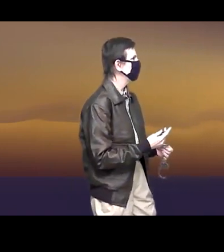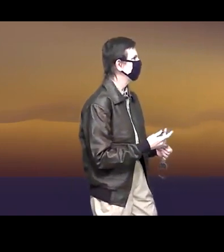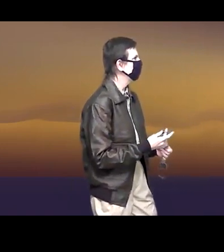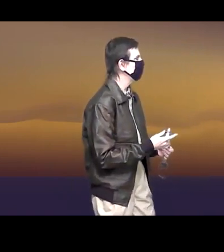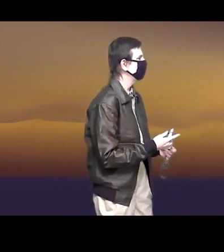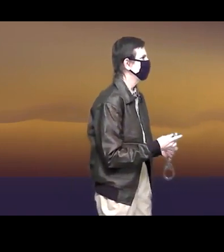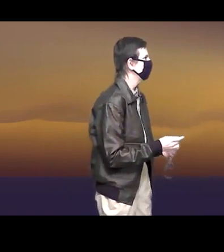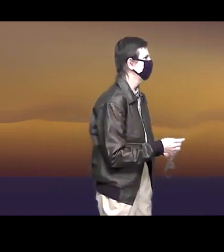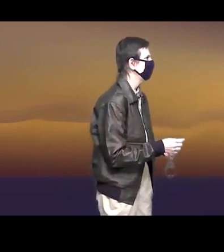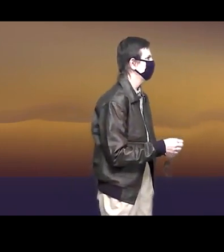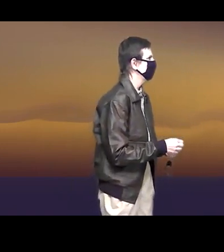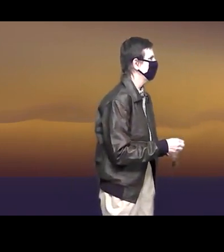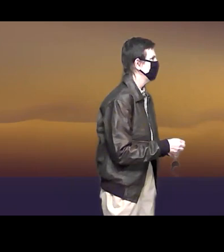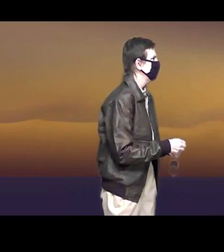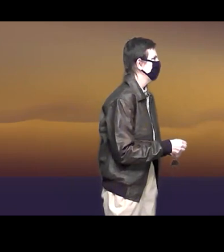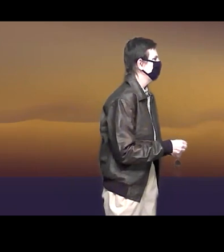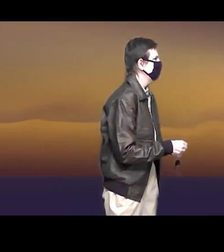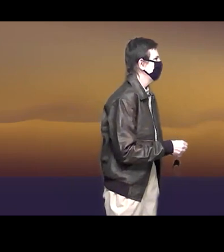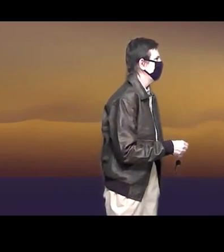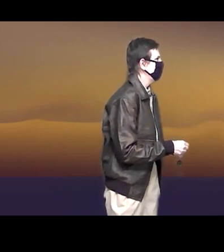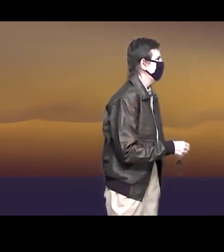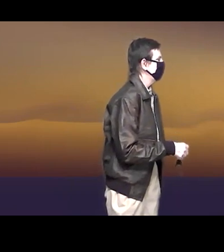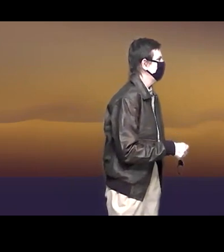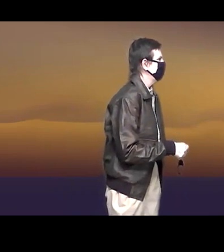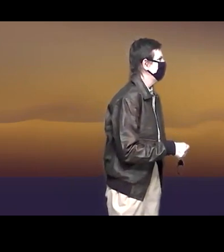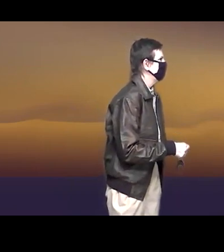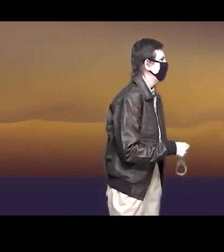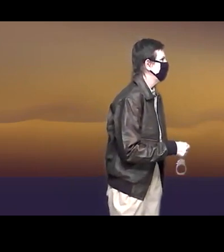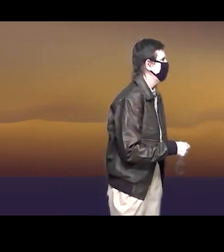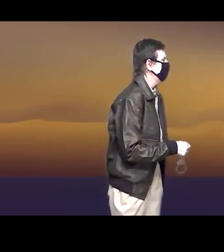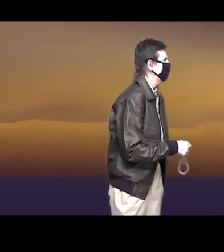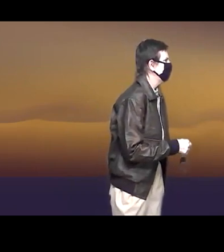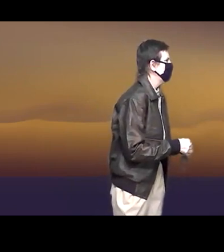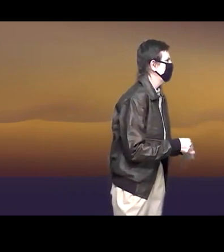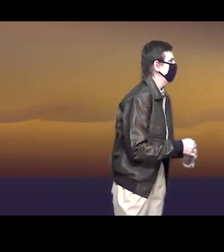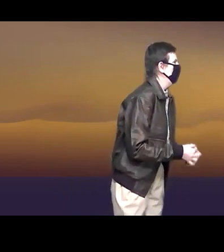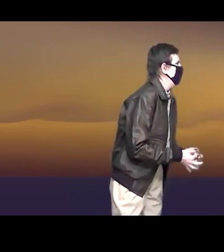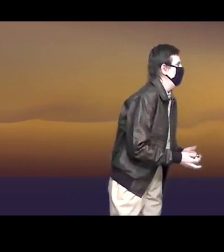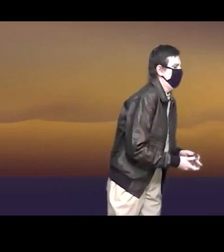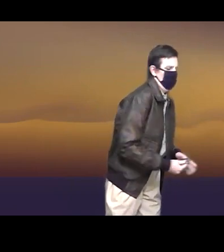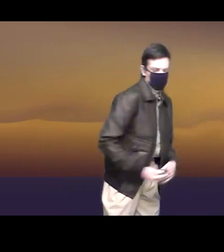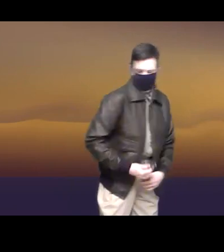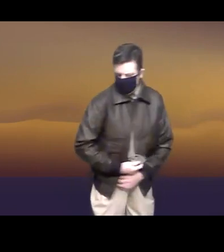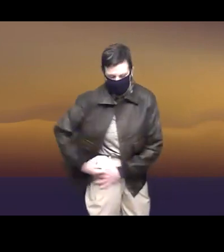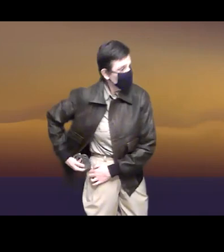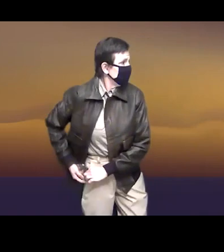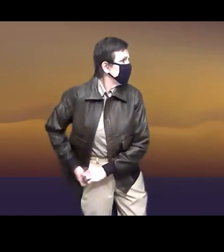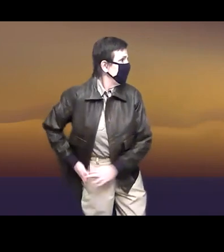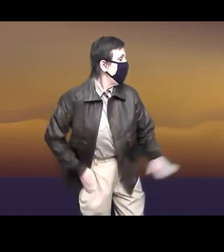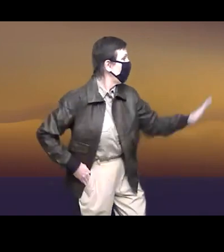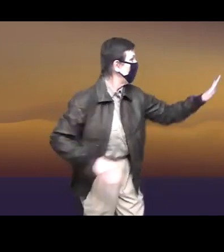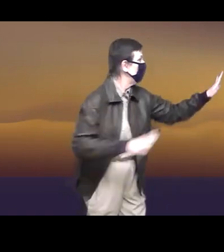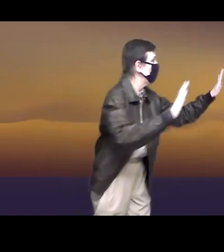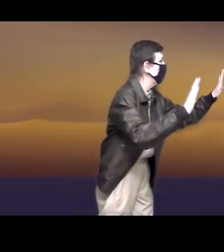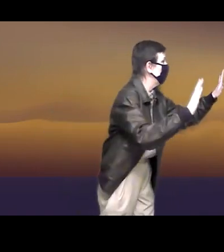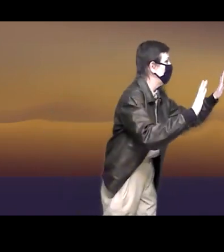okay. No, it's not. They fed me. You can't just pull them out of their home. That they're going to get slaughtered. Oh, shit.